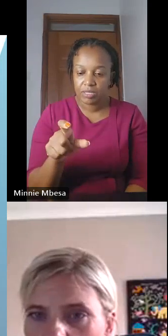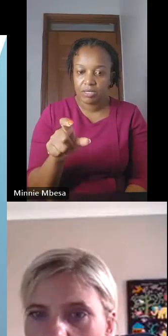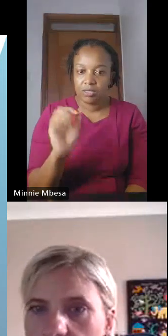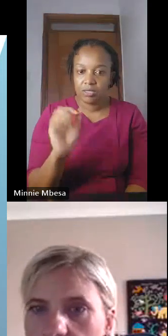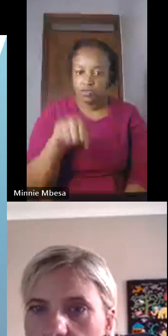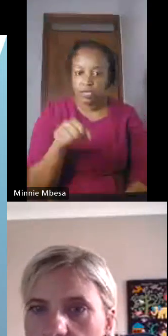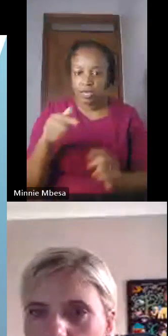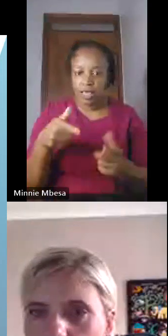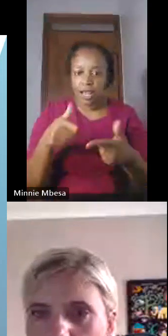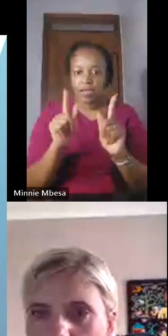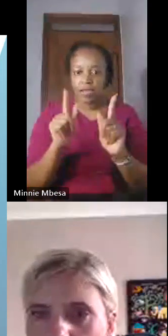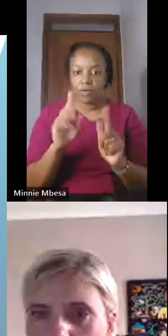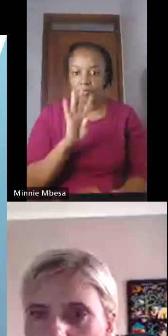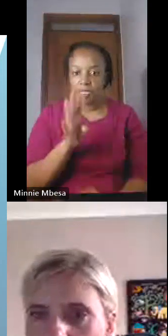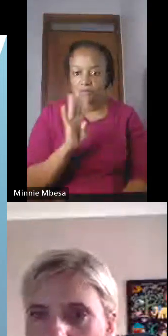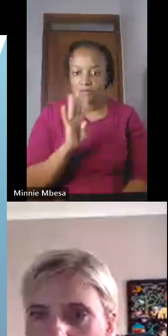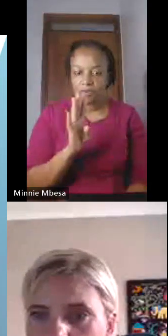if, hi.